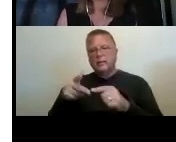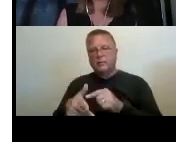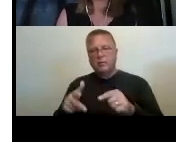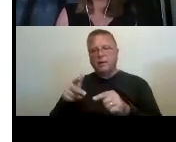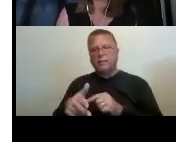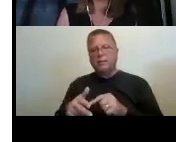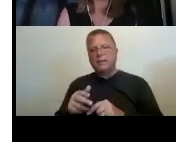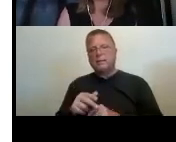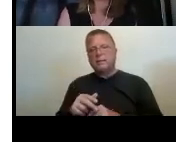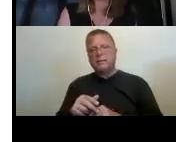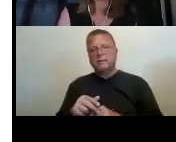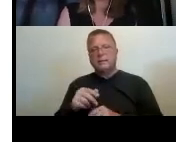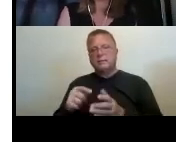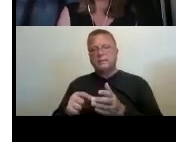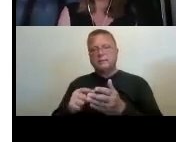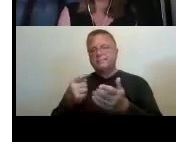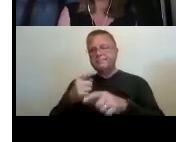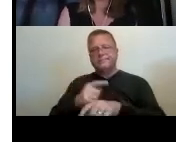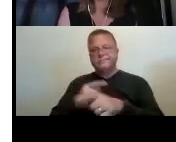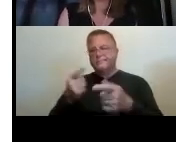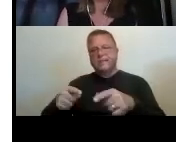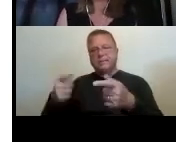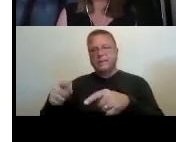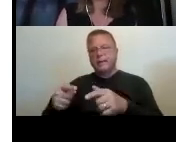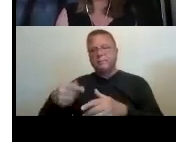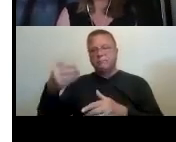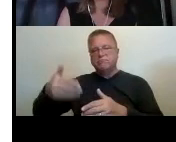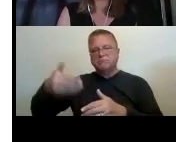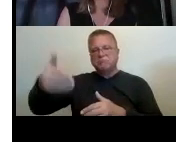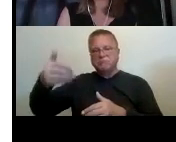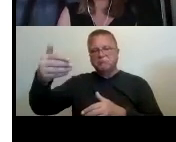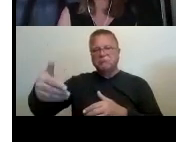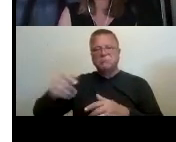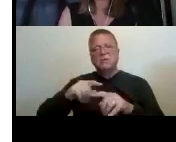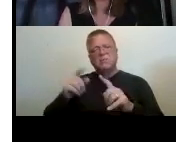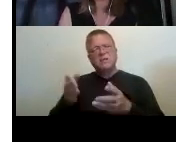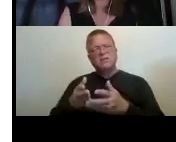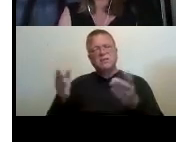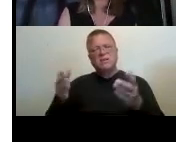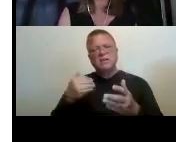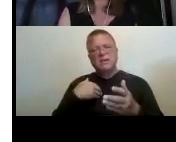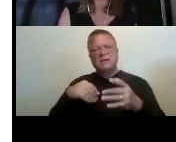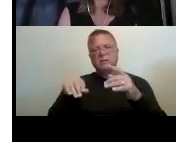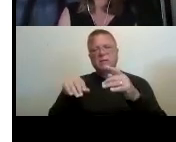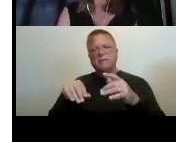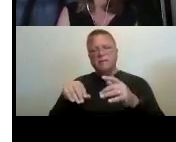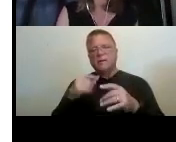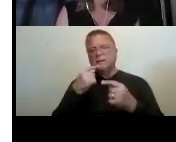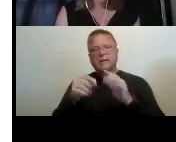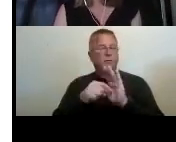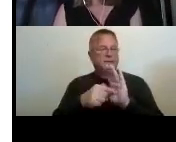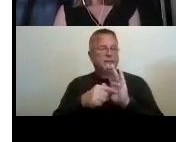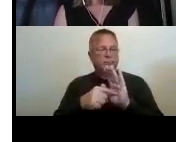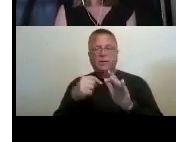access. There would just be very episodic people on bikes, but generally, and they are signed. So I'll say, for an example, I